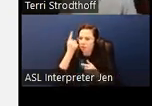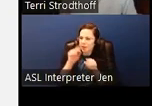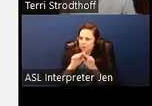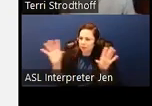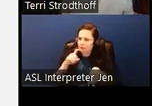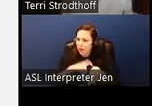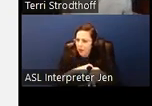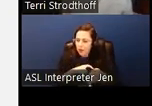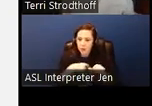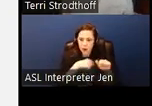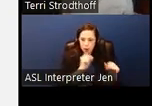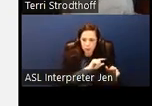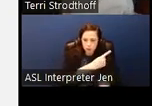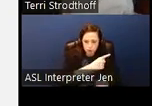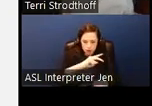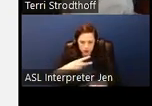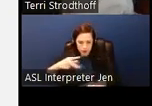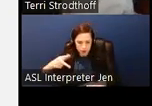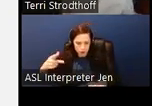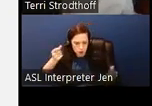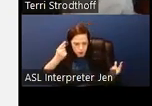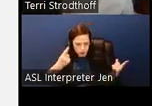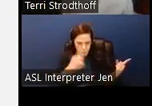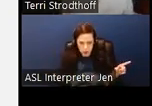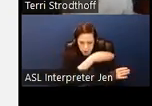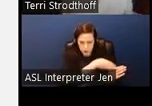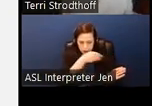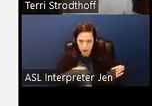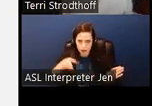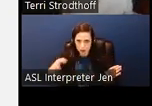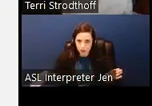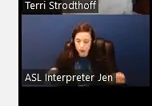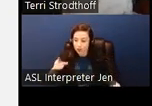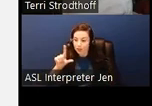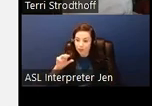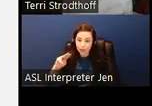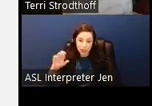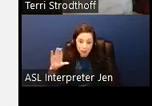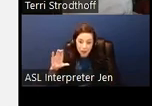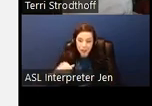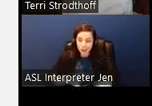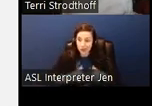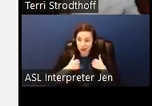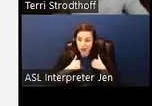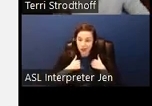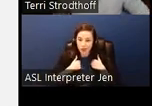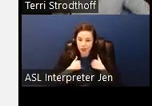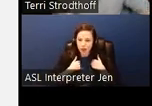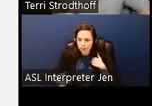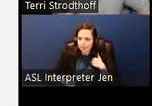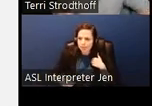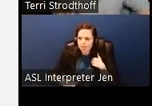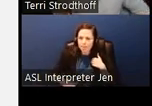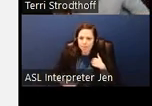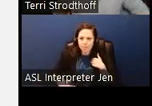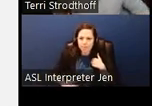what happened. It's a recall of what happened. Our limbic and our survival brain gives us implicit memory. We know it